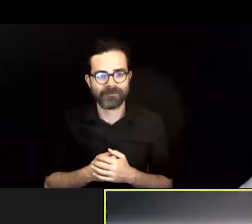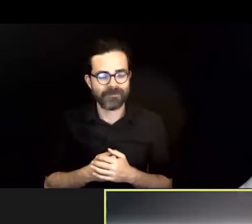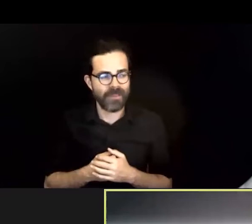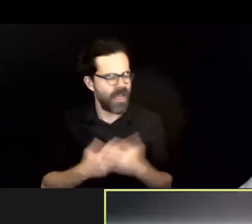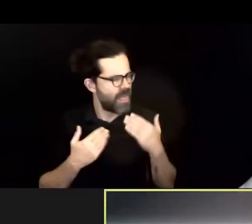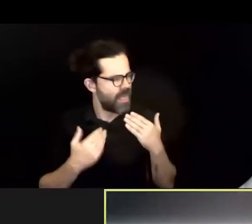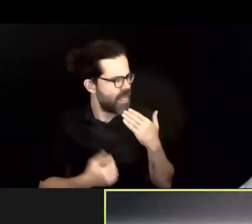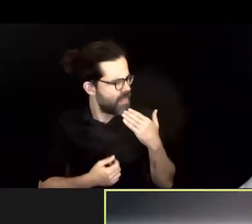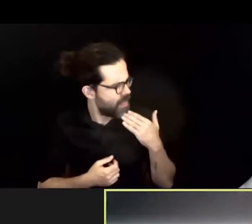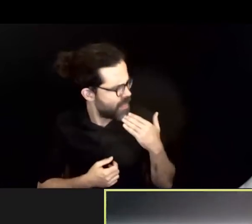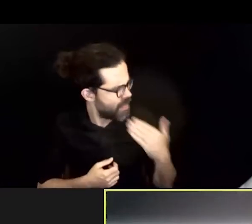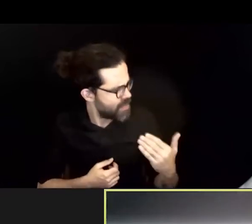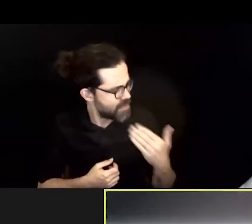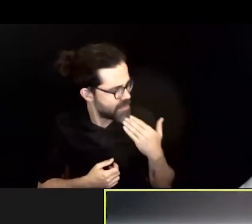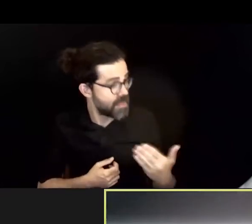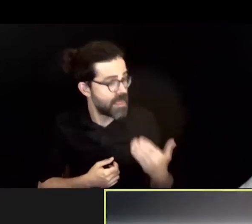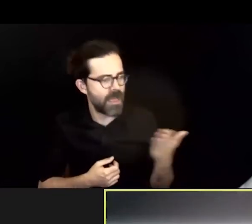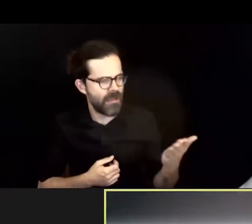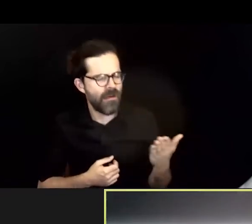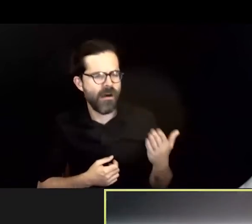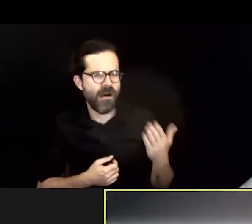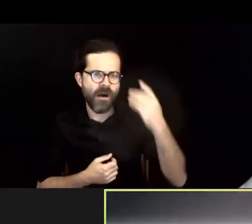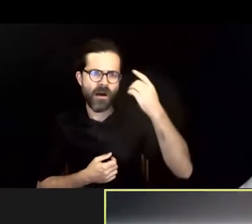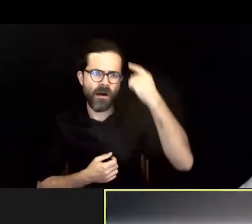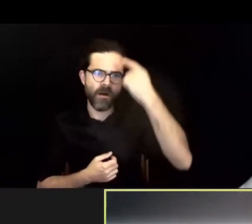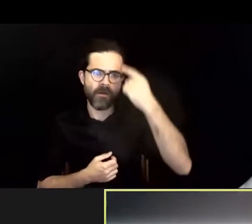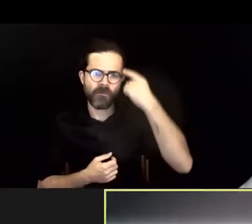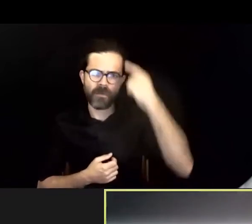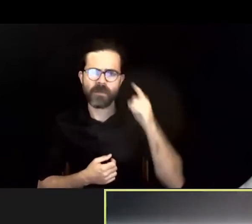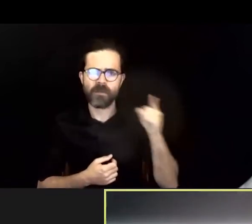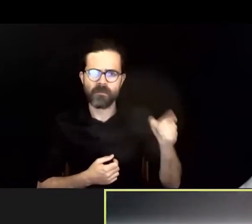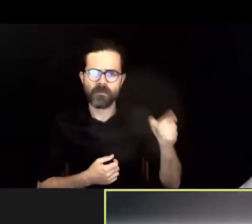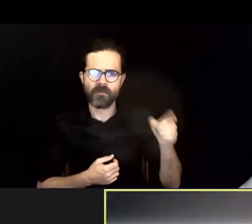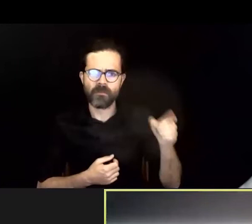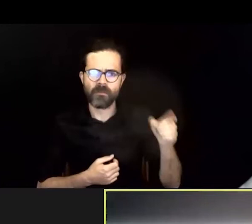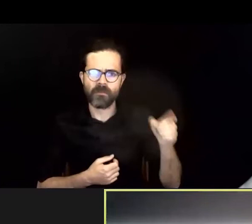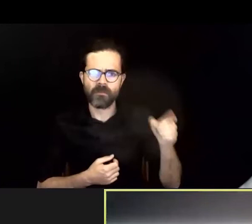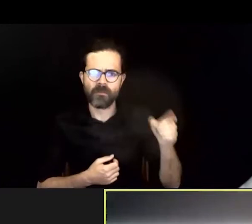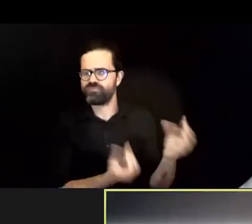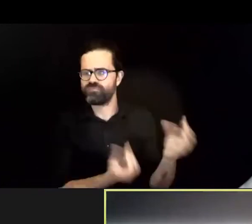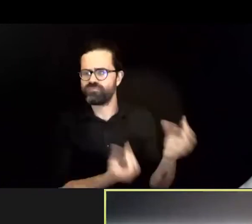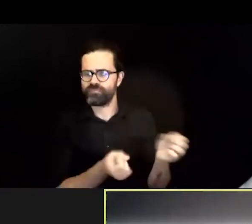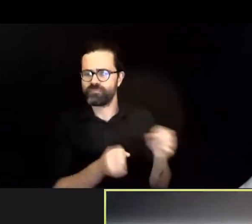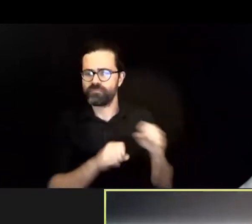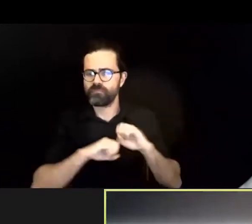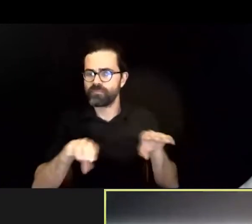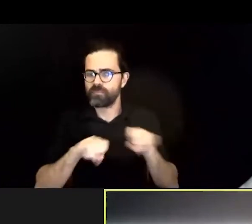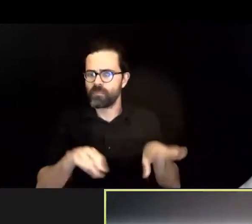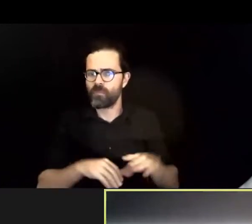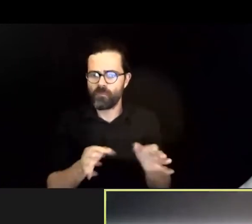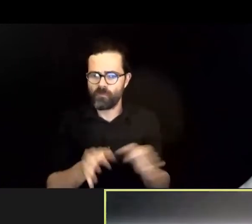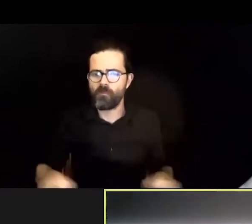really important message of we have to think about what is the goal of the use of this technology and its development. It's not